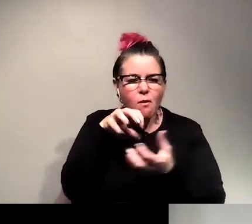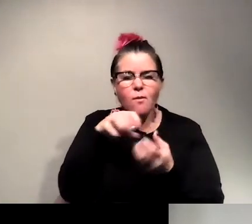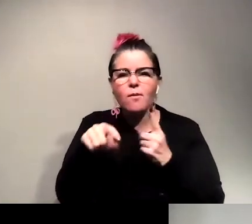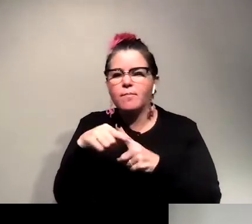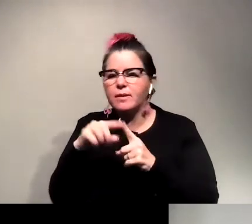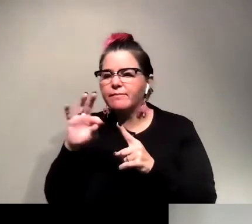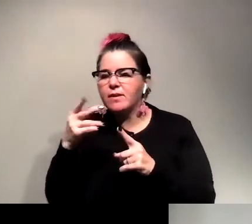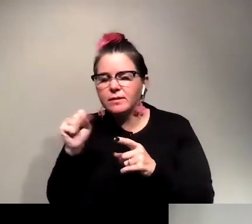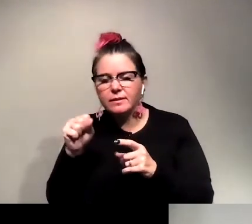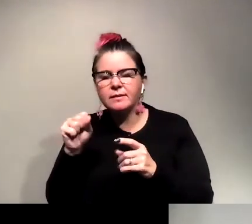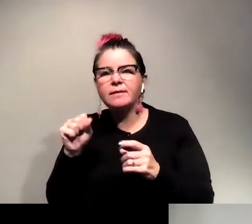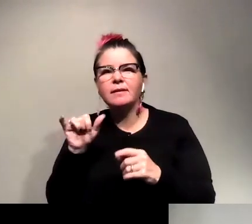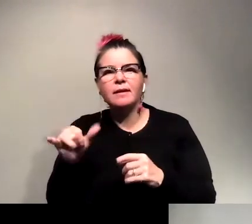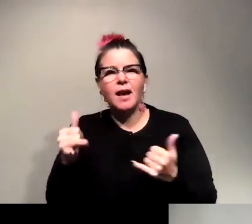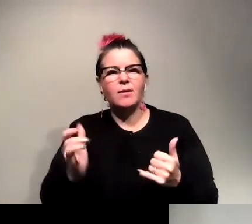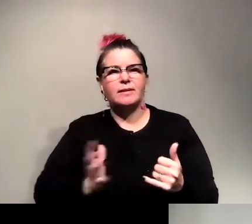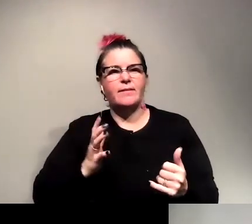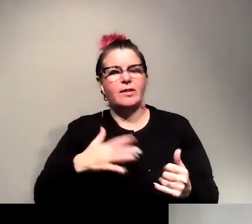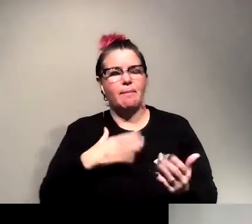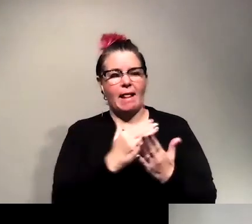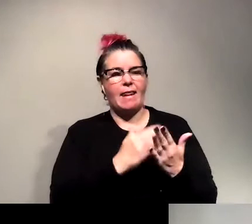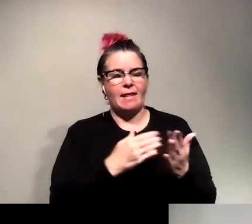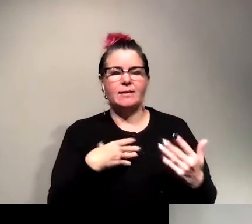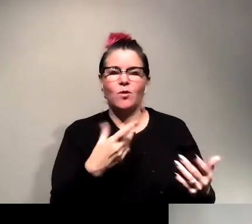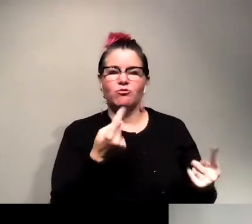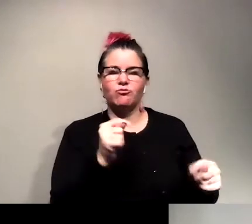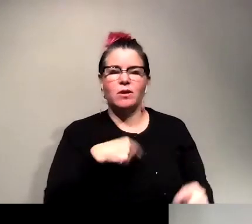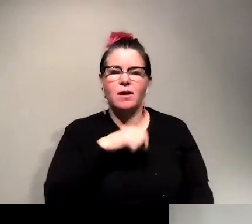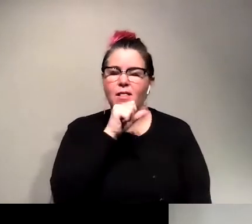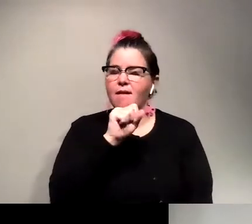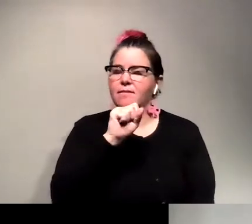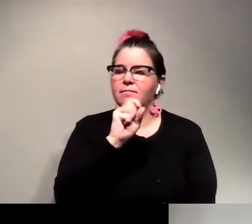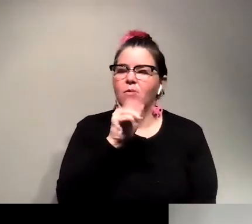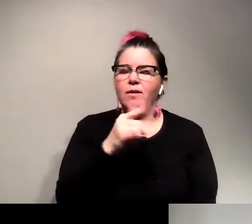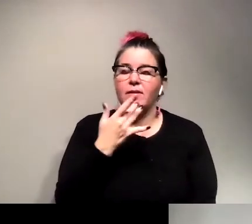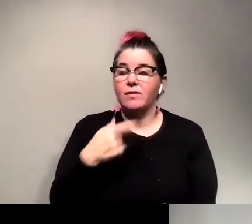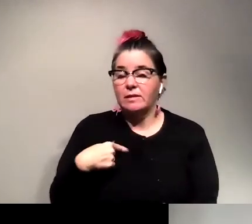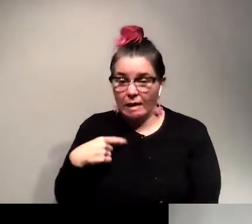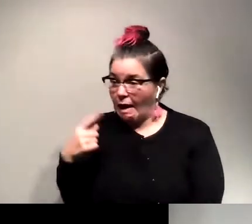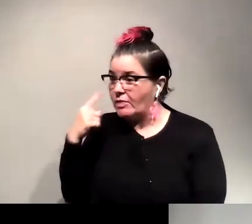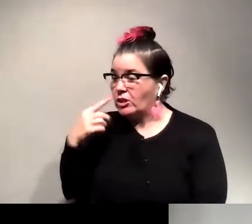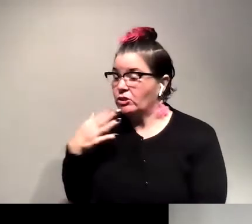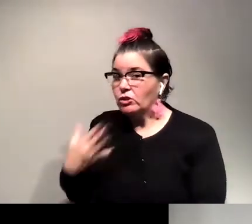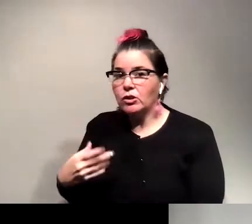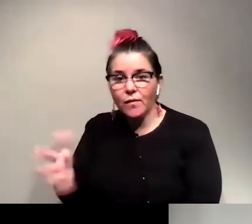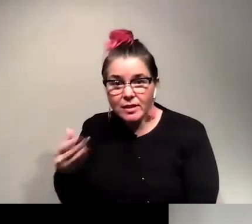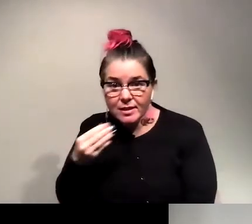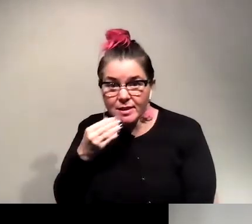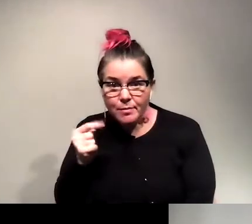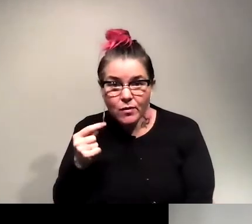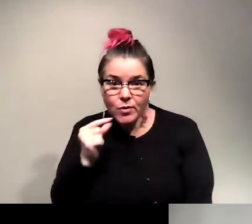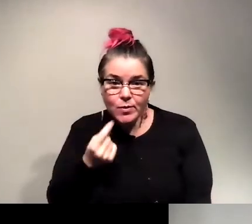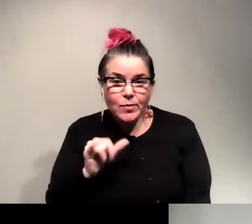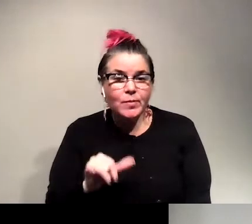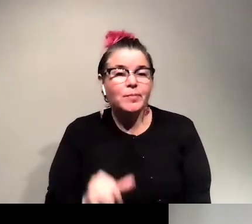now it's like officially on my list of things to try because I love smoky flavors. It's good. You think it's good? You've had it. Oh, that's super cool.